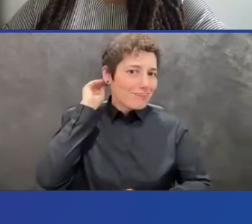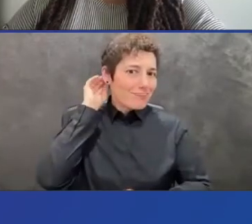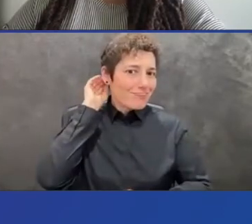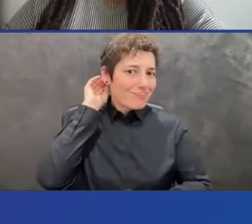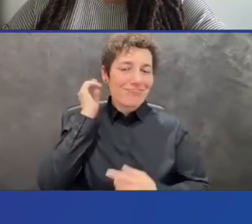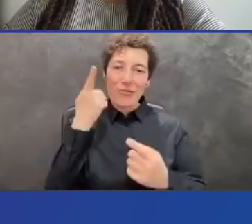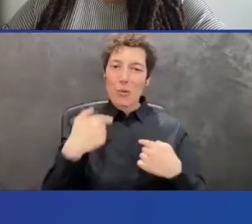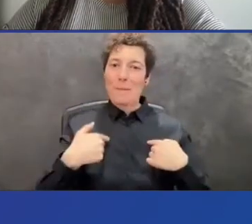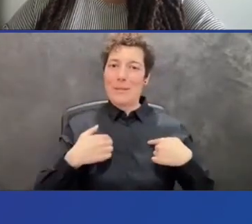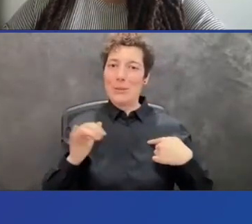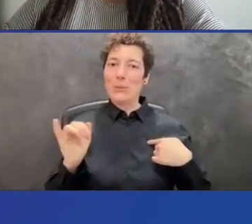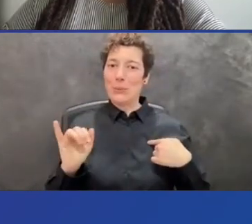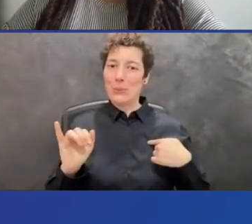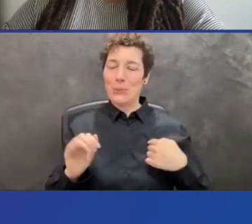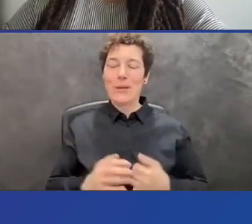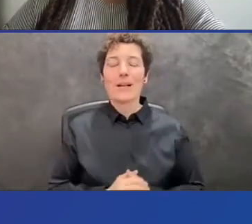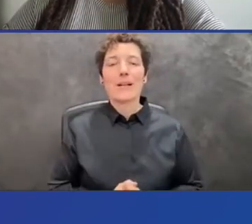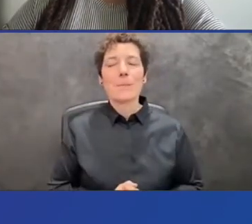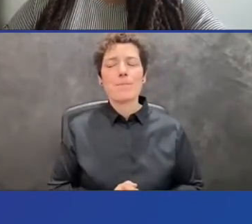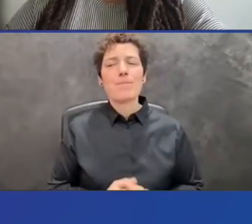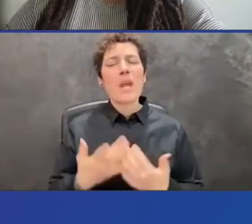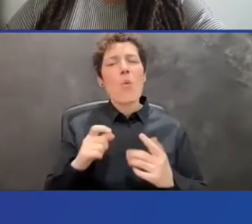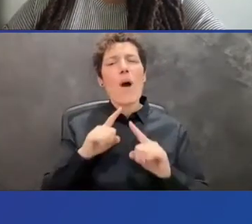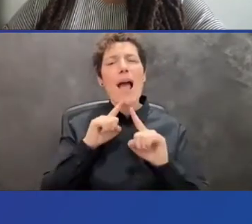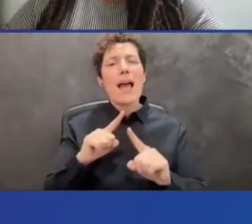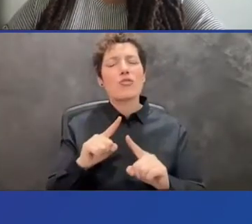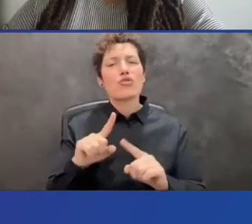And to an earlier question, I think on